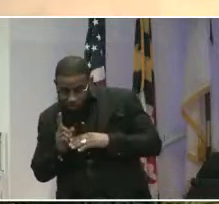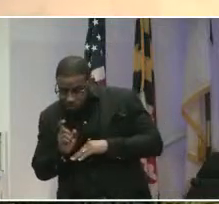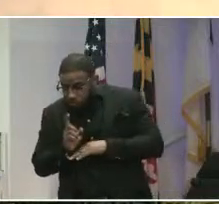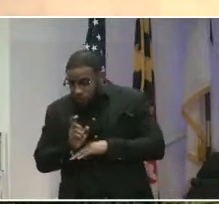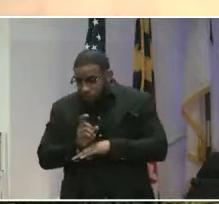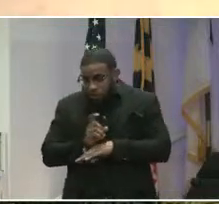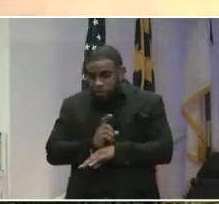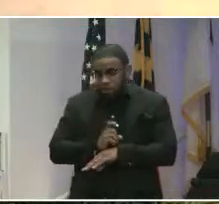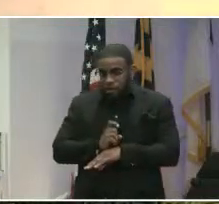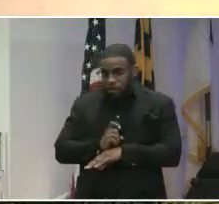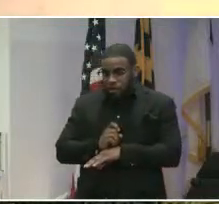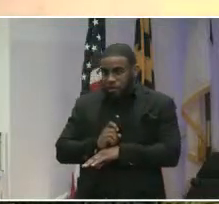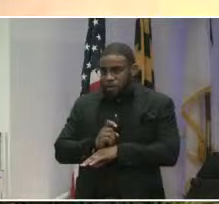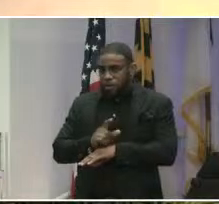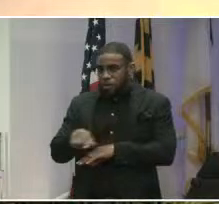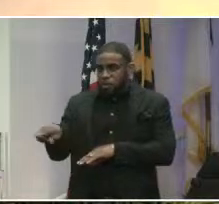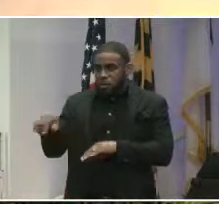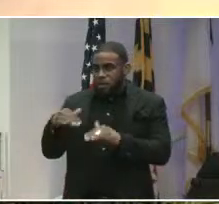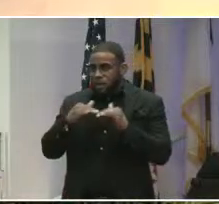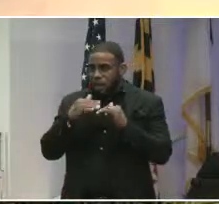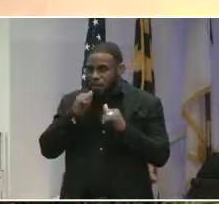his colleagues wouldn't rebuke him.